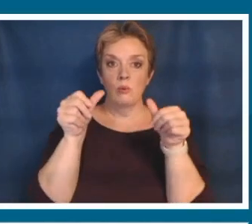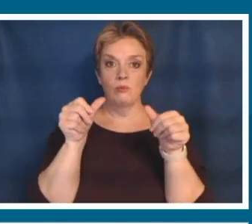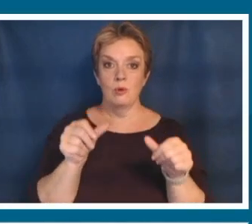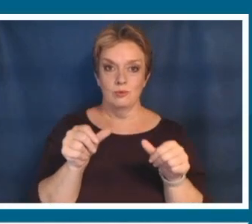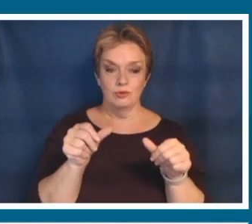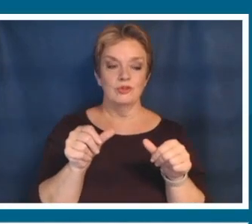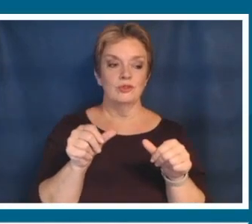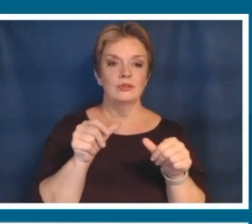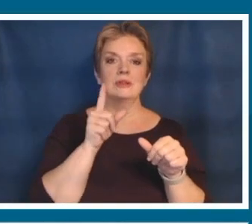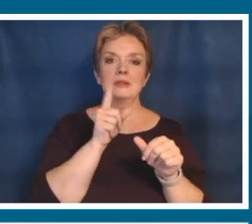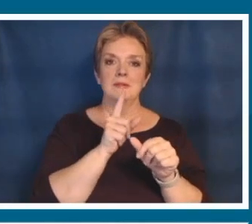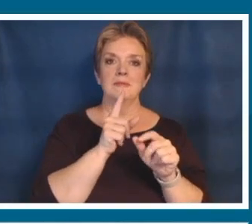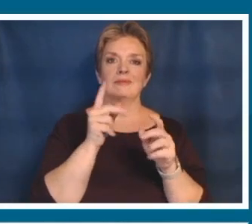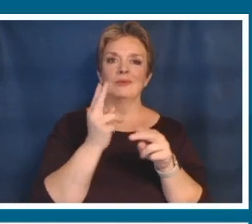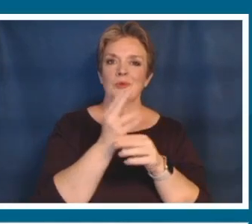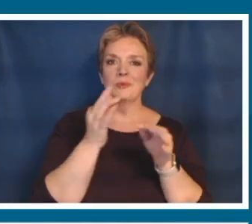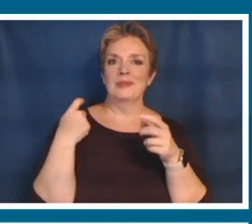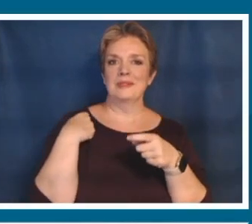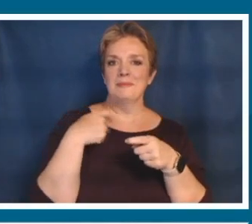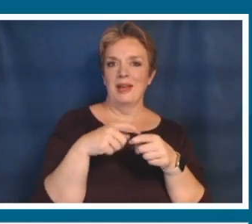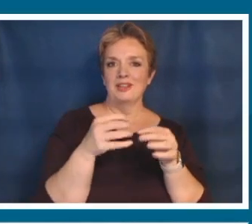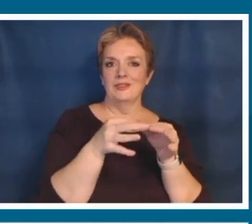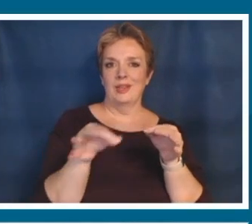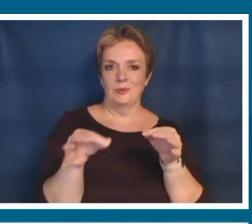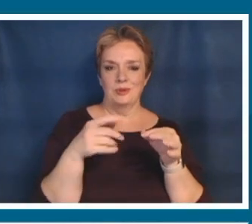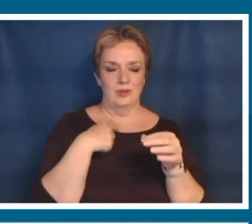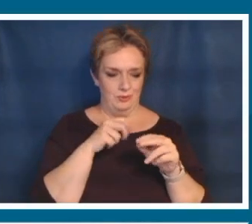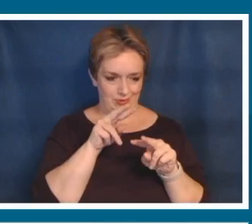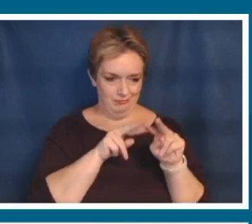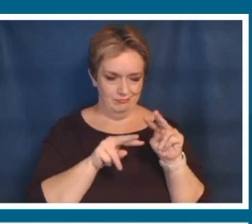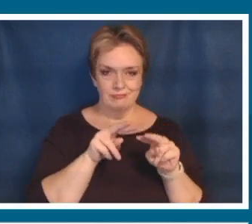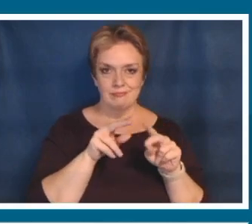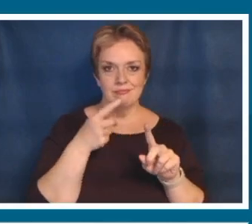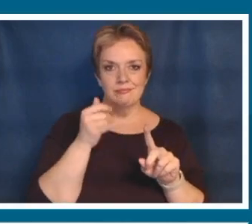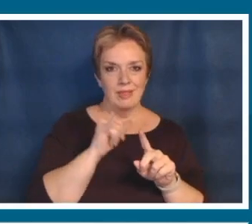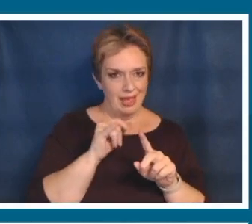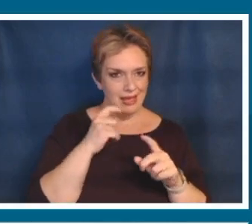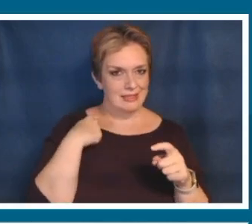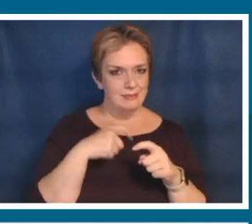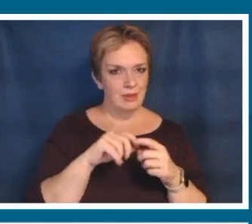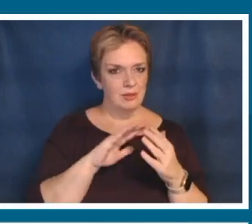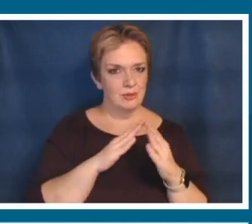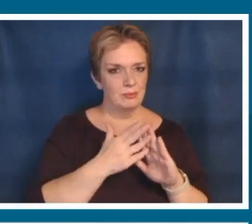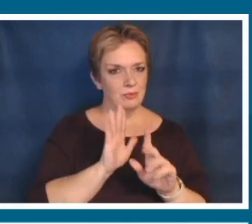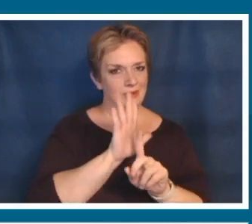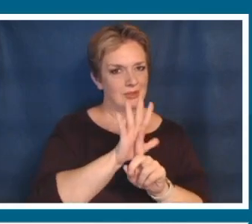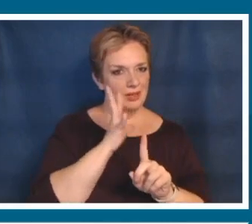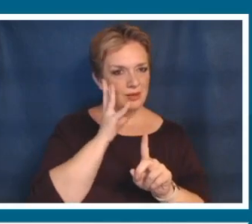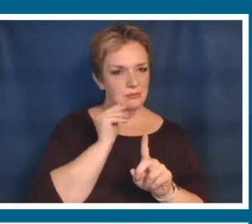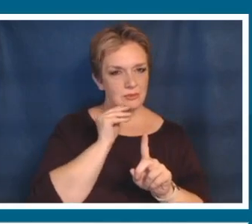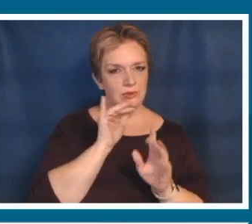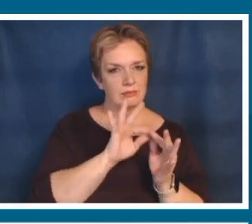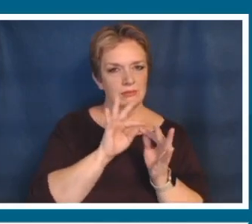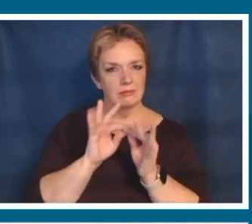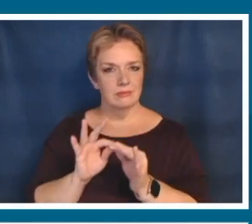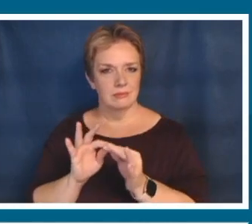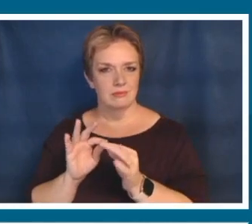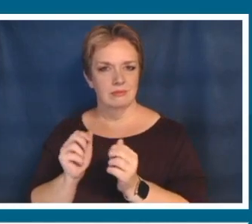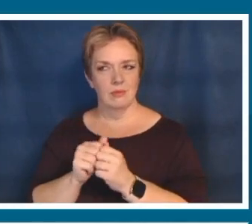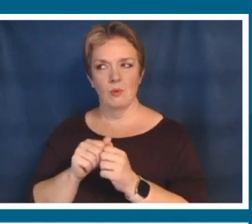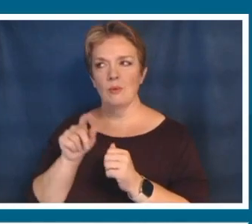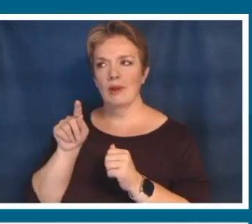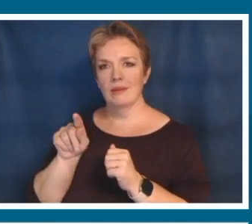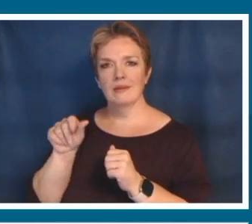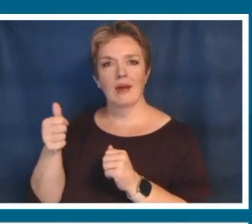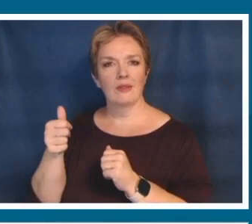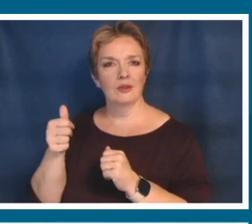Spanish-speaking communities and say this was an experience for groups as well. And then I thought, the library doesn't have a lot of objects,